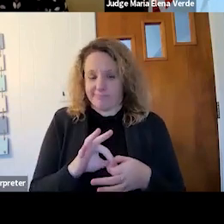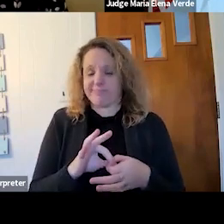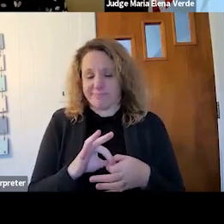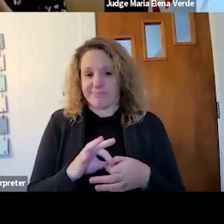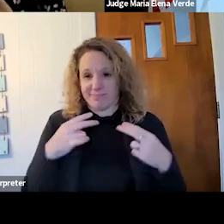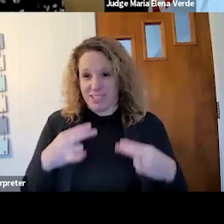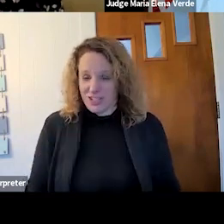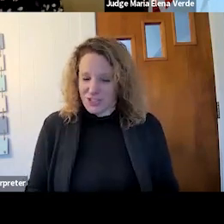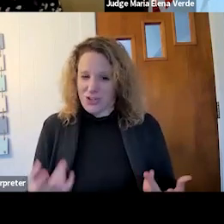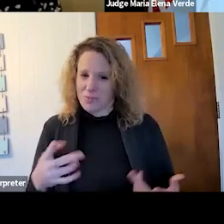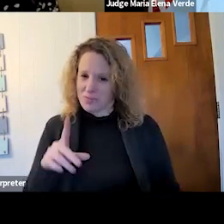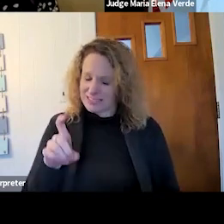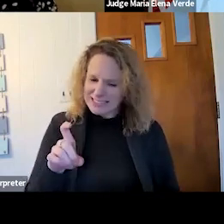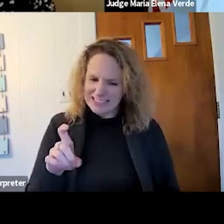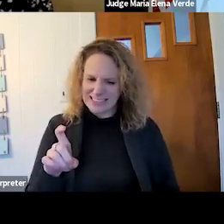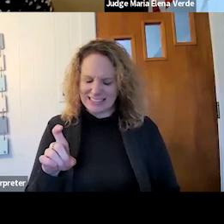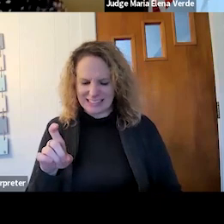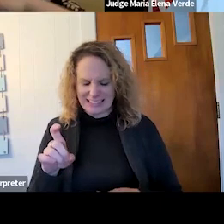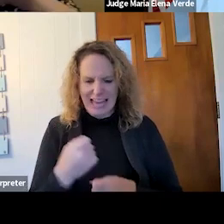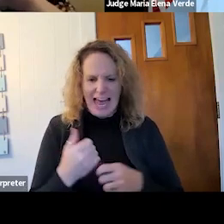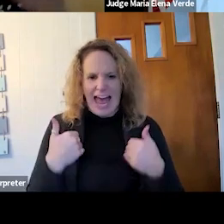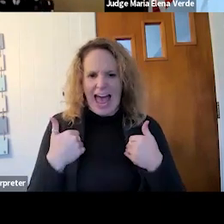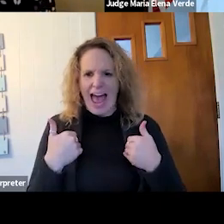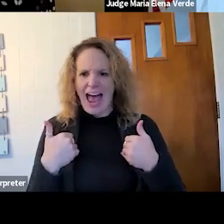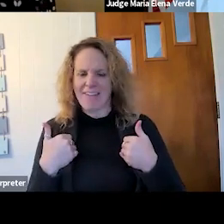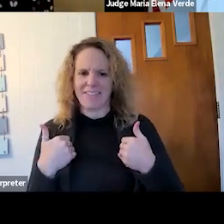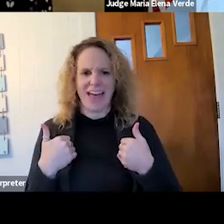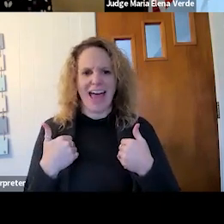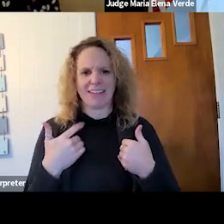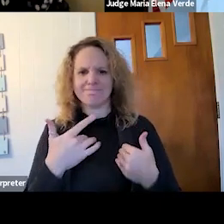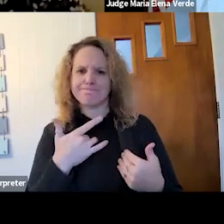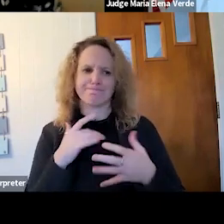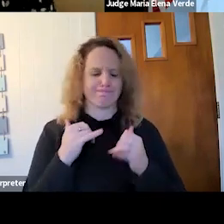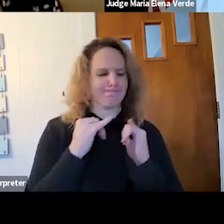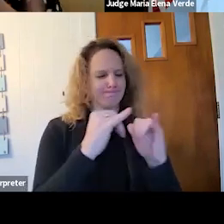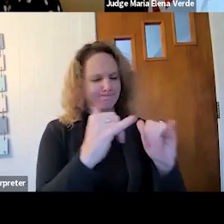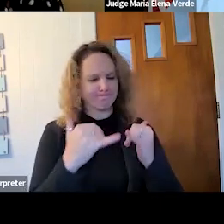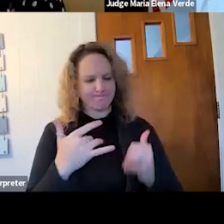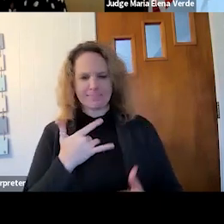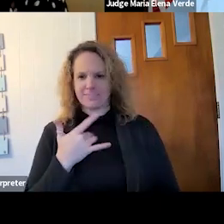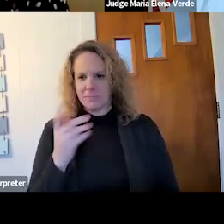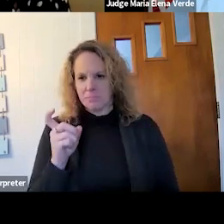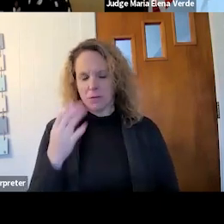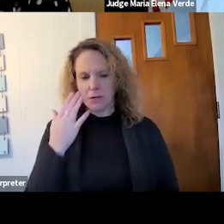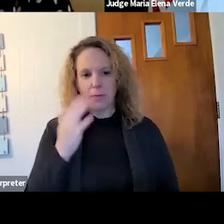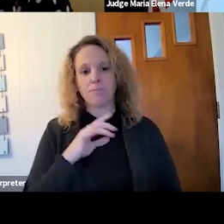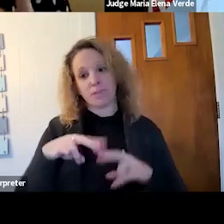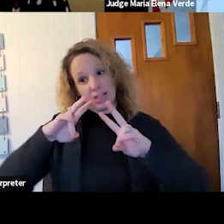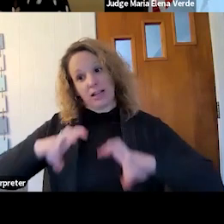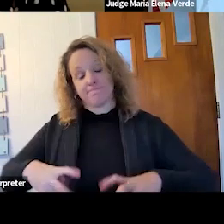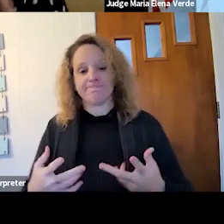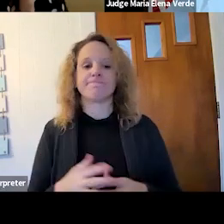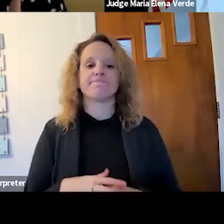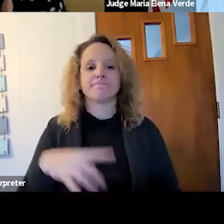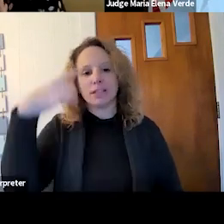are neurologically wired for connection. And I'm going to go through this dense slide, and then we're going to break it down. So in